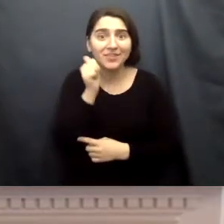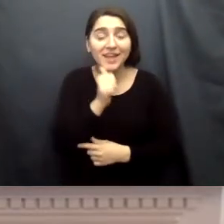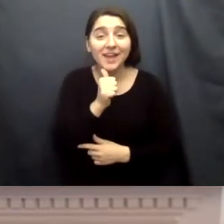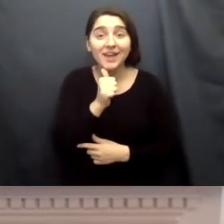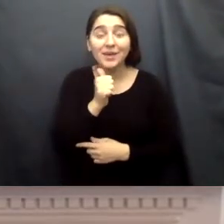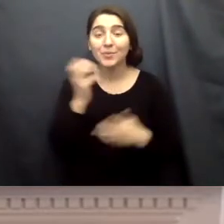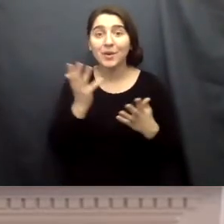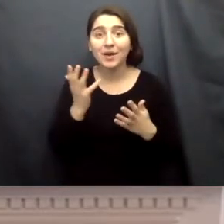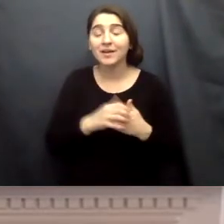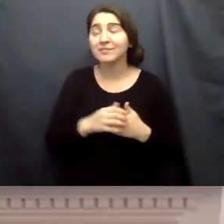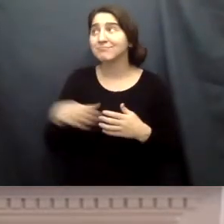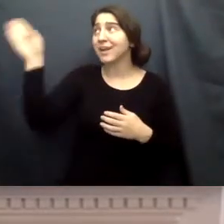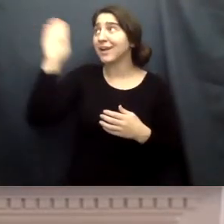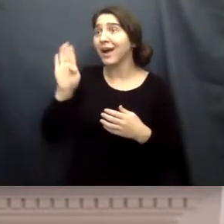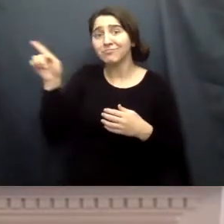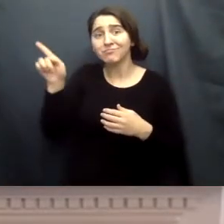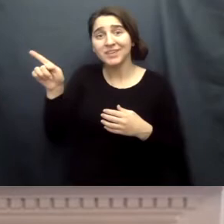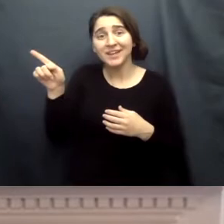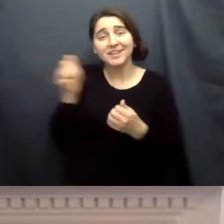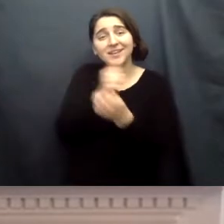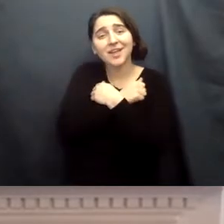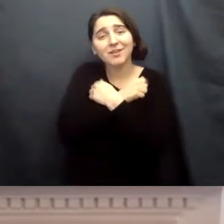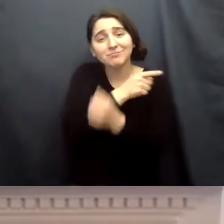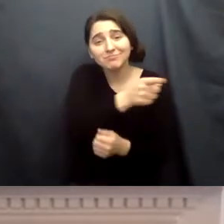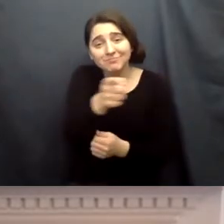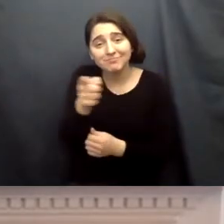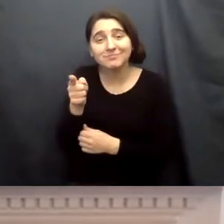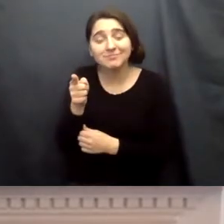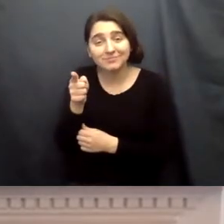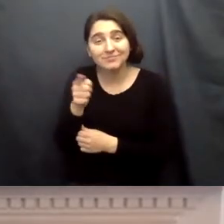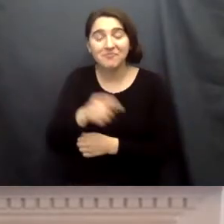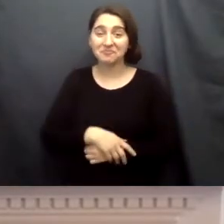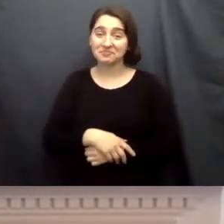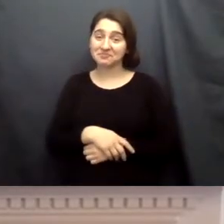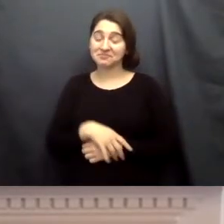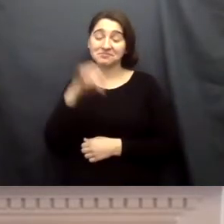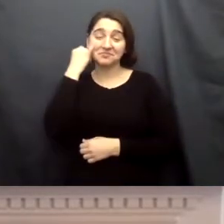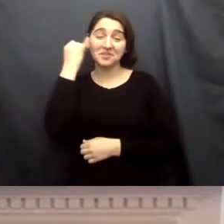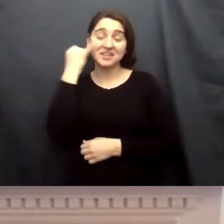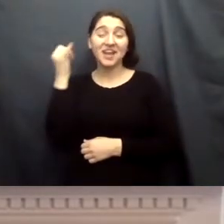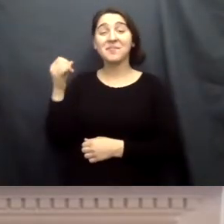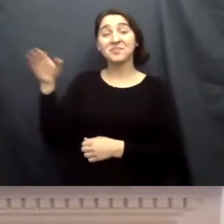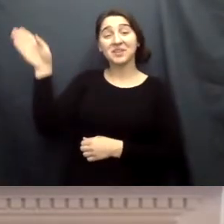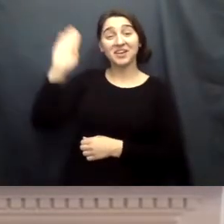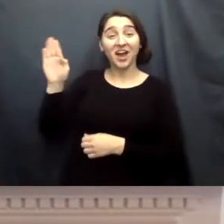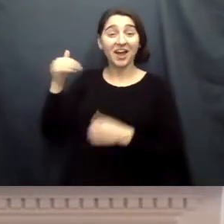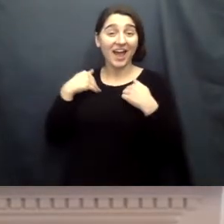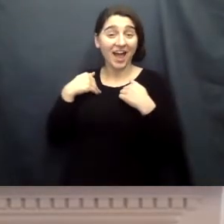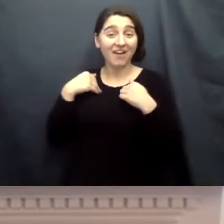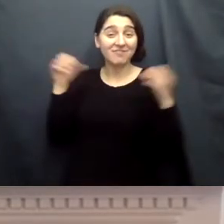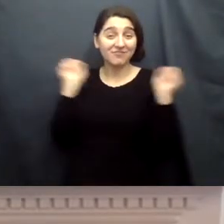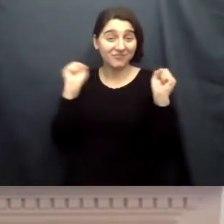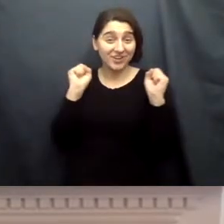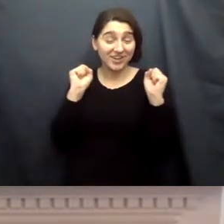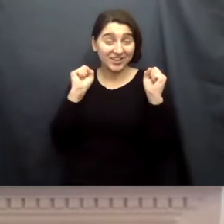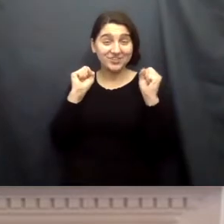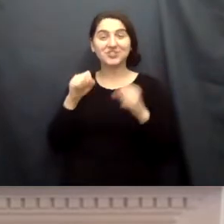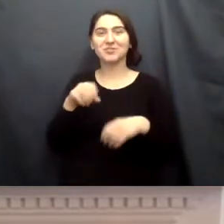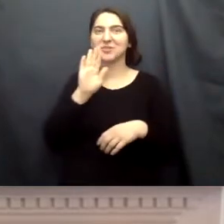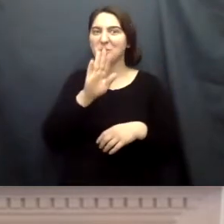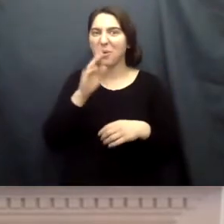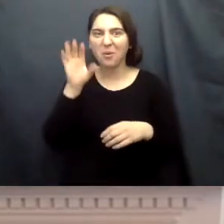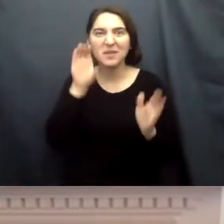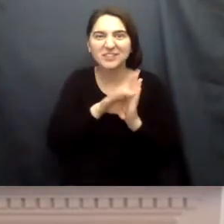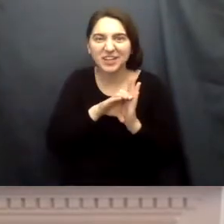and every day, God loves you. If God had a fridge, your picture would be on